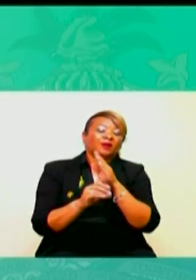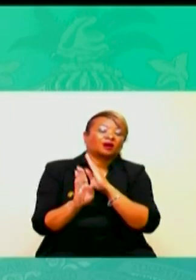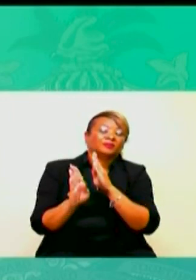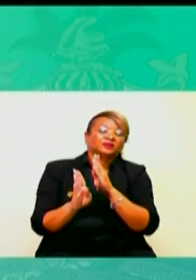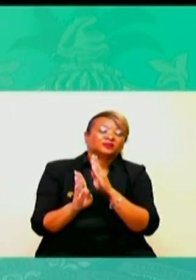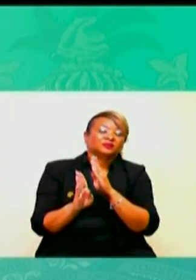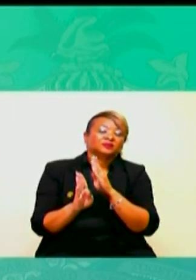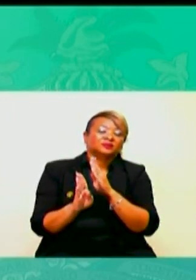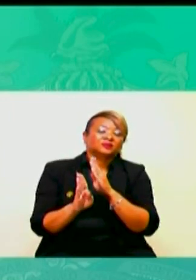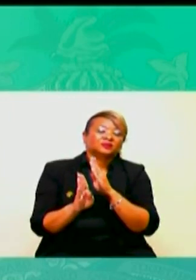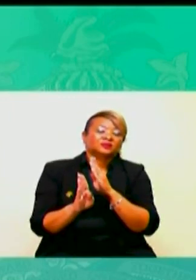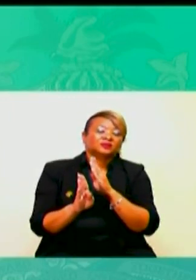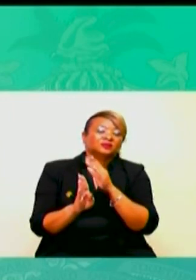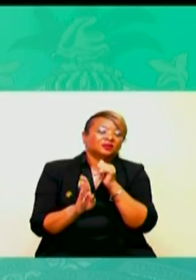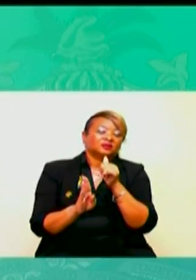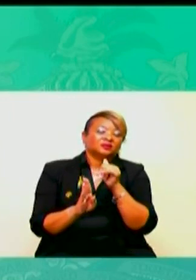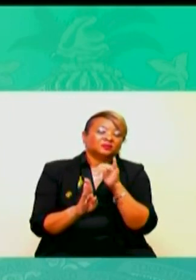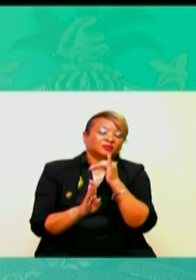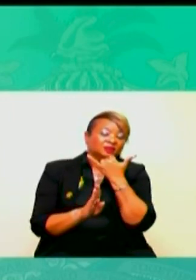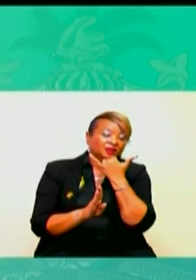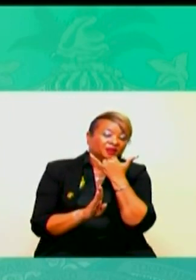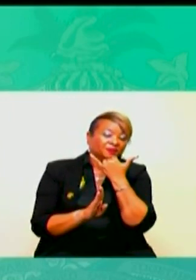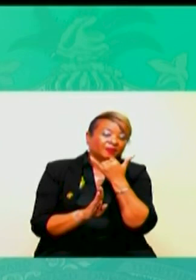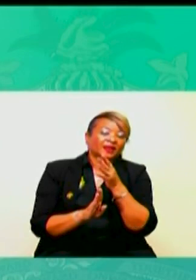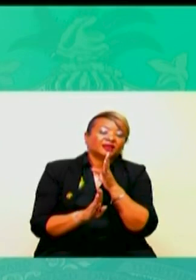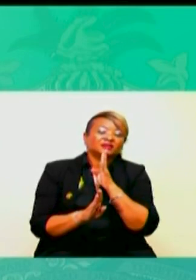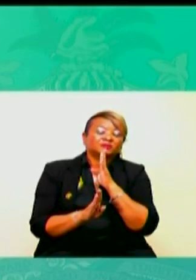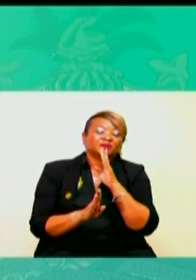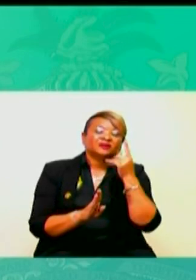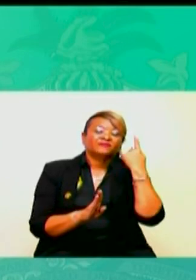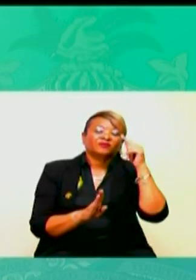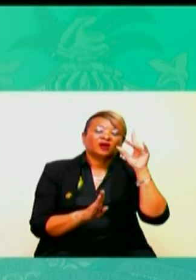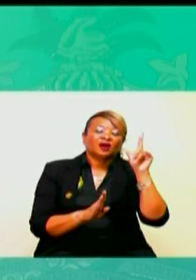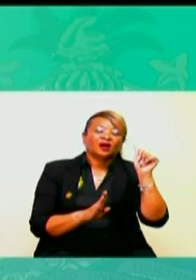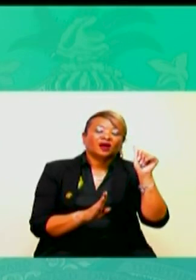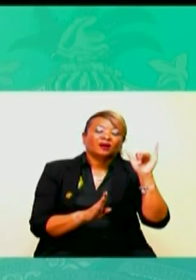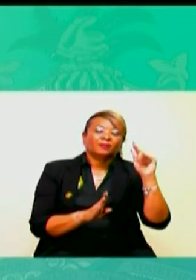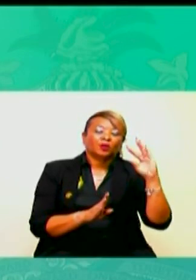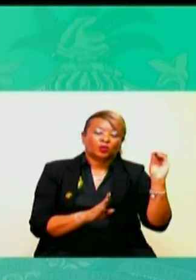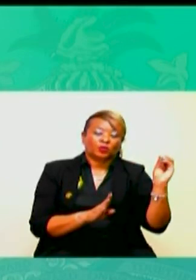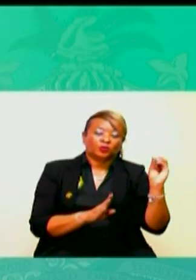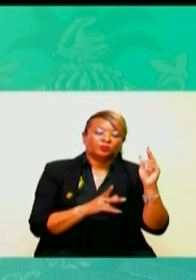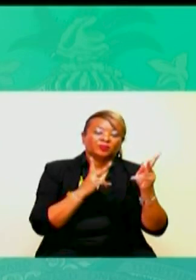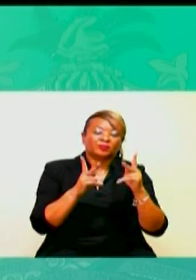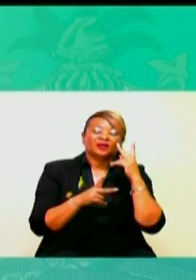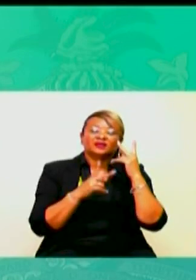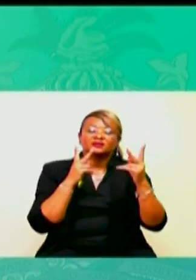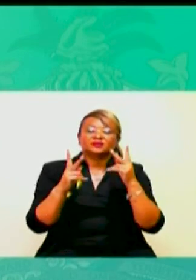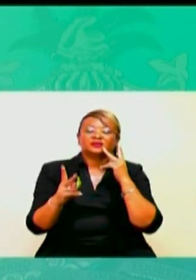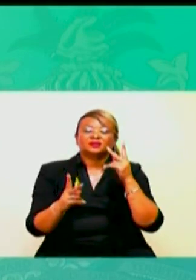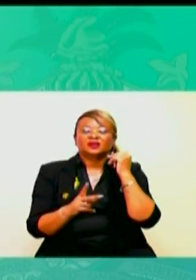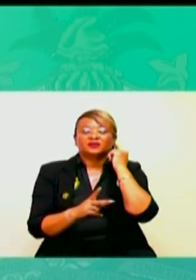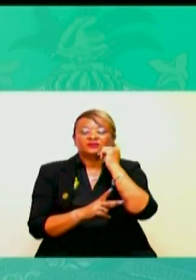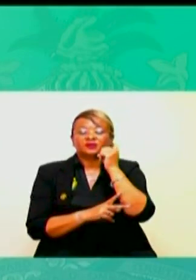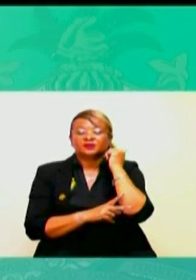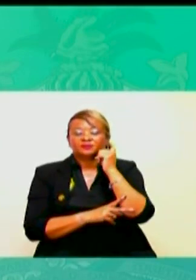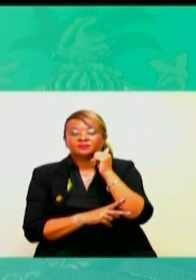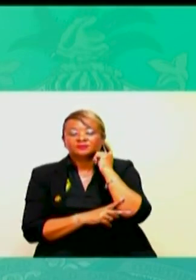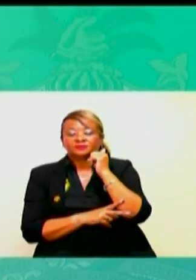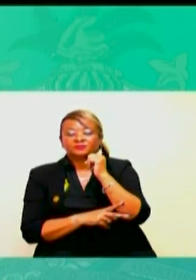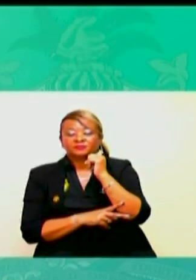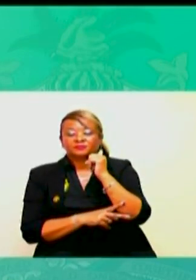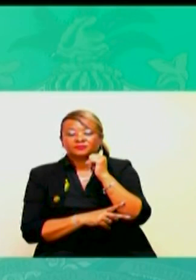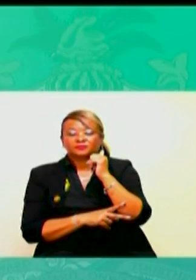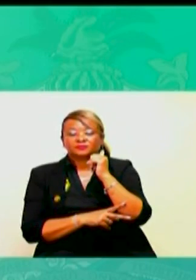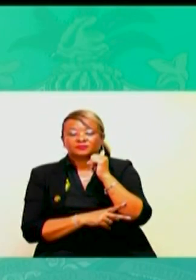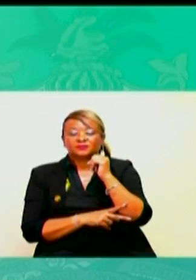That to me, that's just misleading. But I will speak for Abaco. That's right. The people I get to see on a daily basis. They